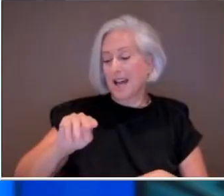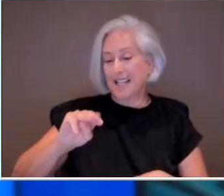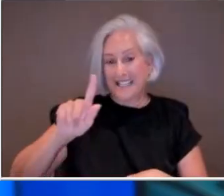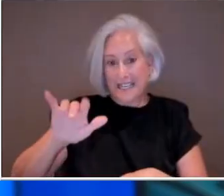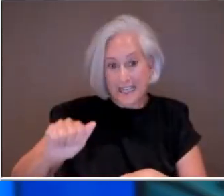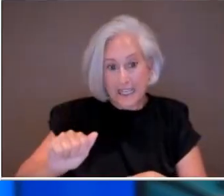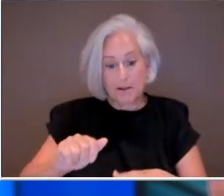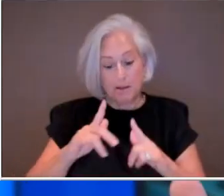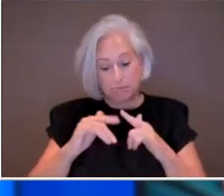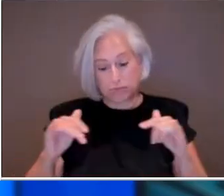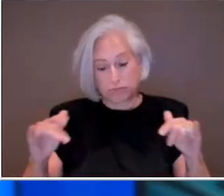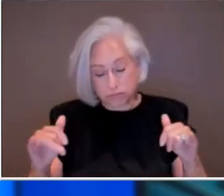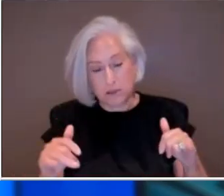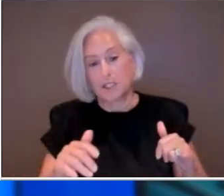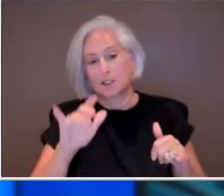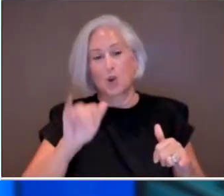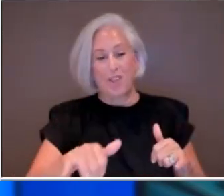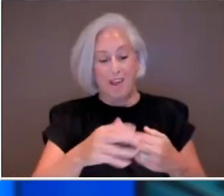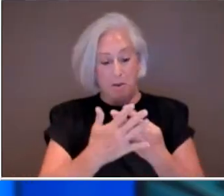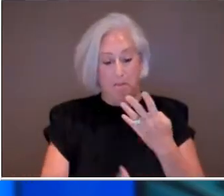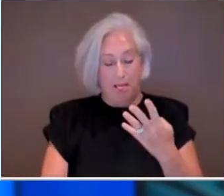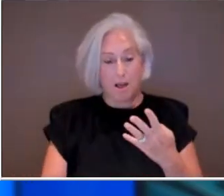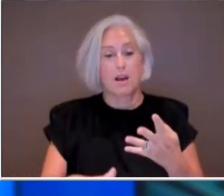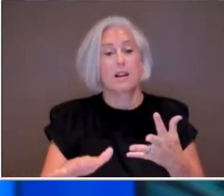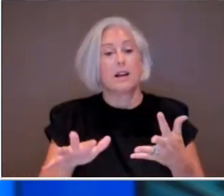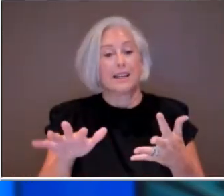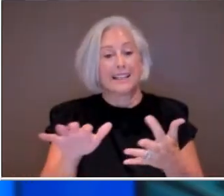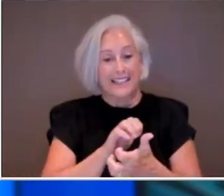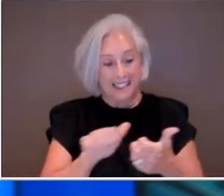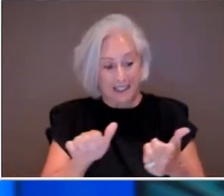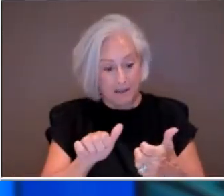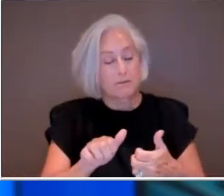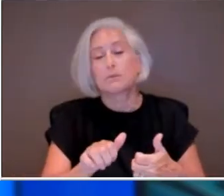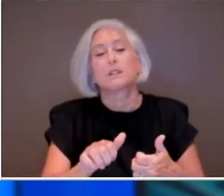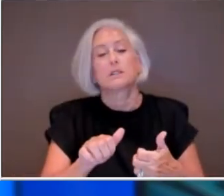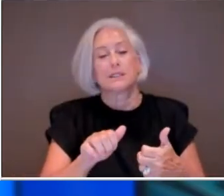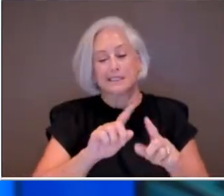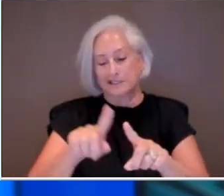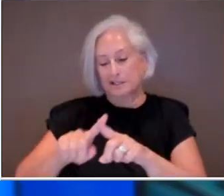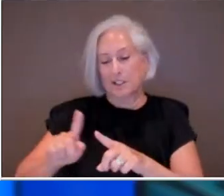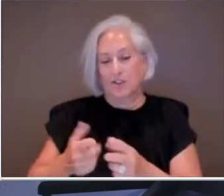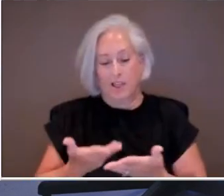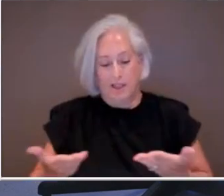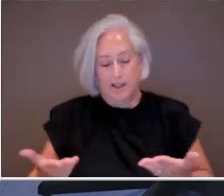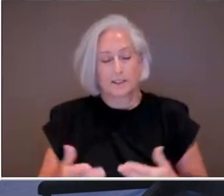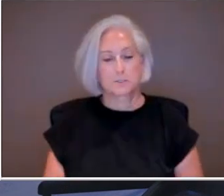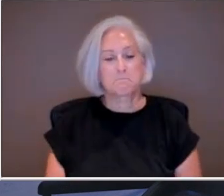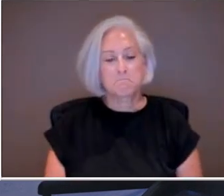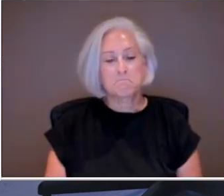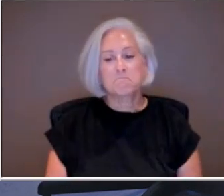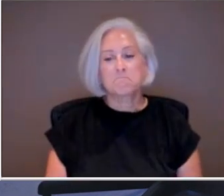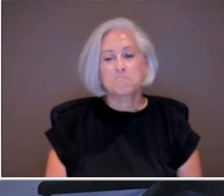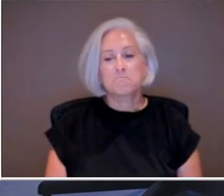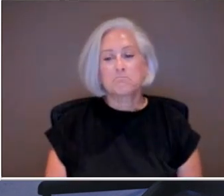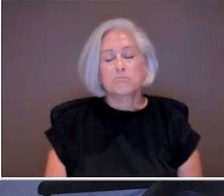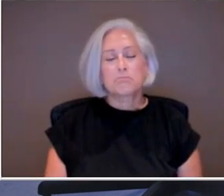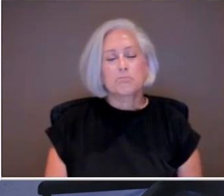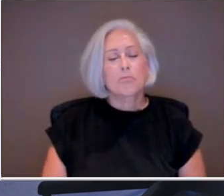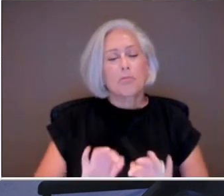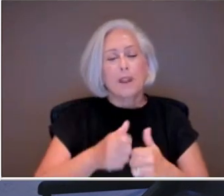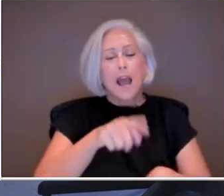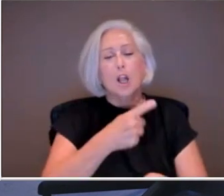that can cause multiple organ damage if it's not treated. How long do you think it had been brewing in Jennifer before